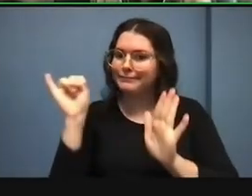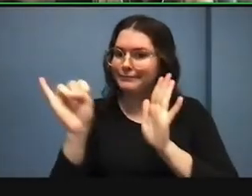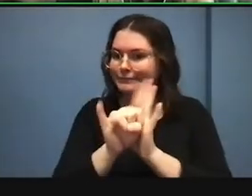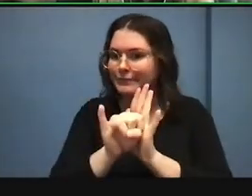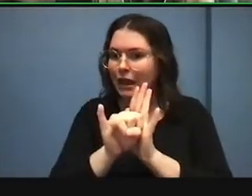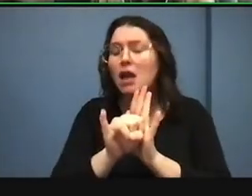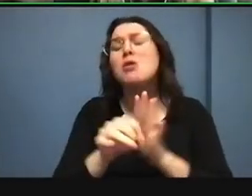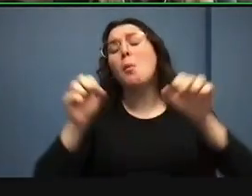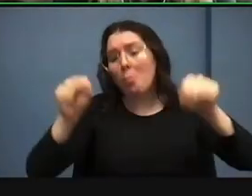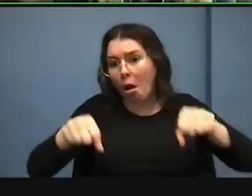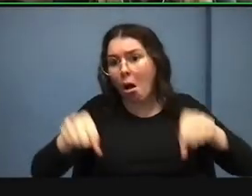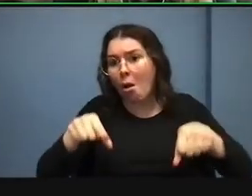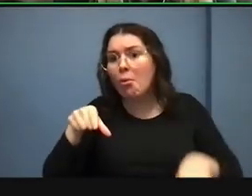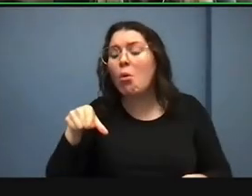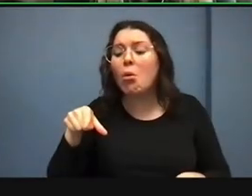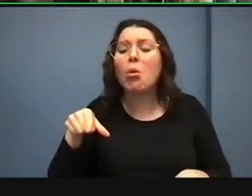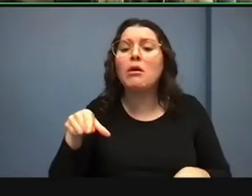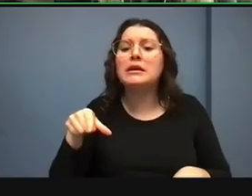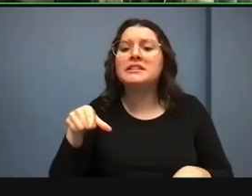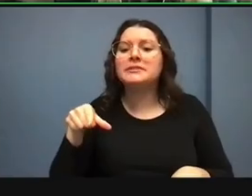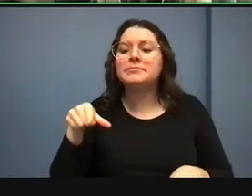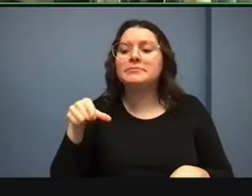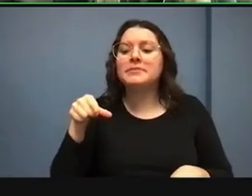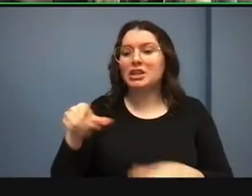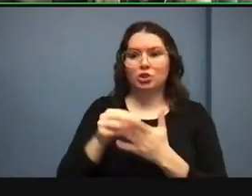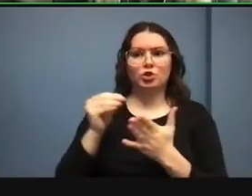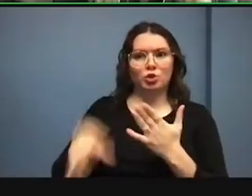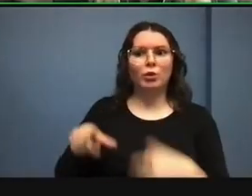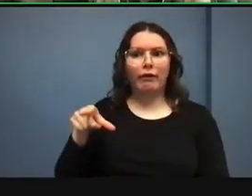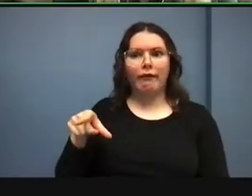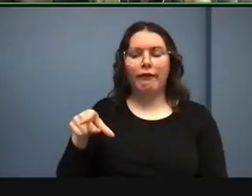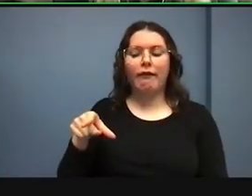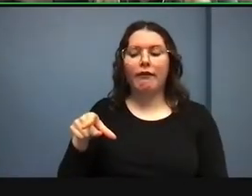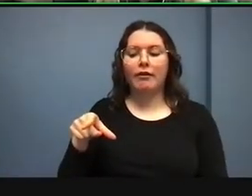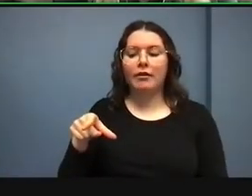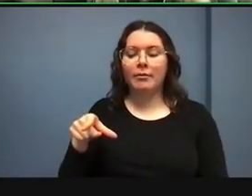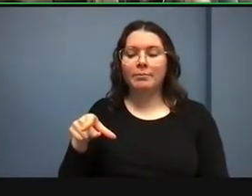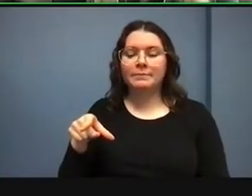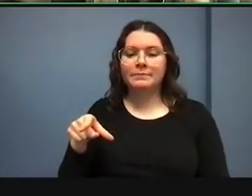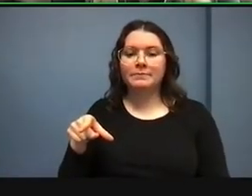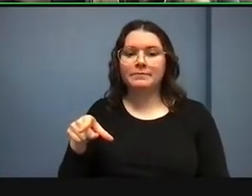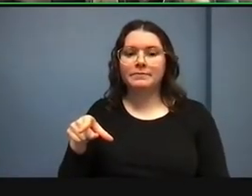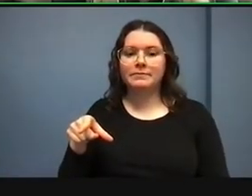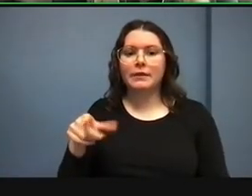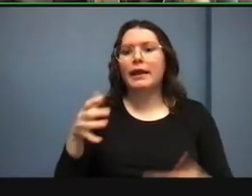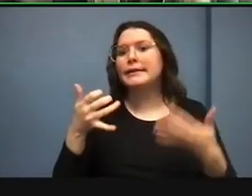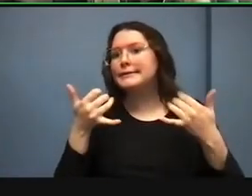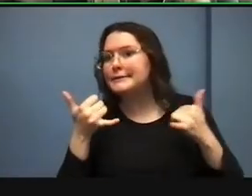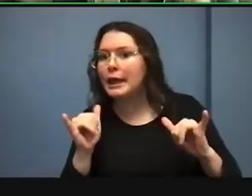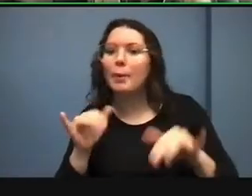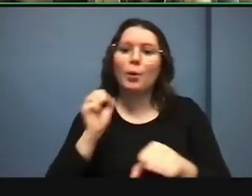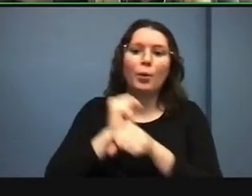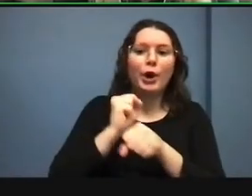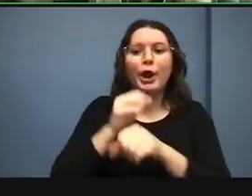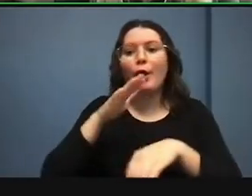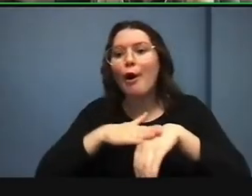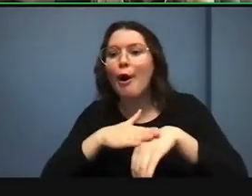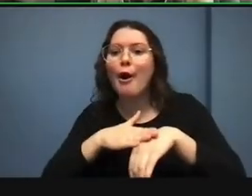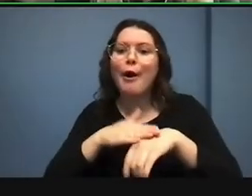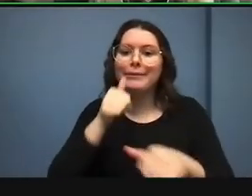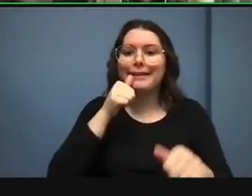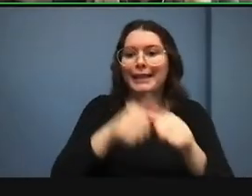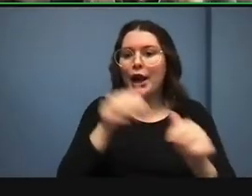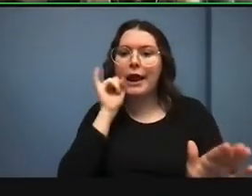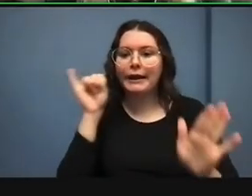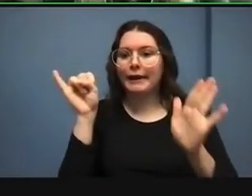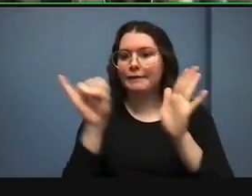very possible that the trajectory of this student is that we're still going to be working on letter